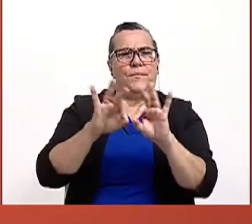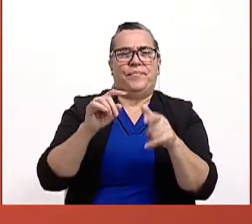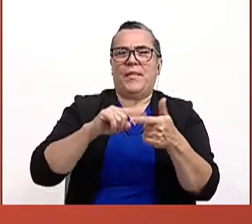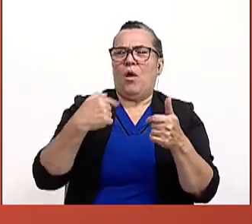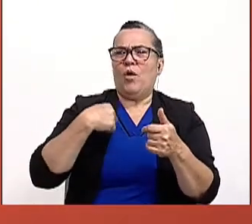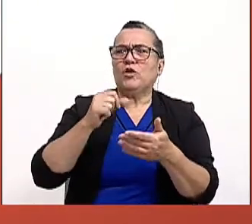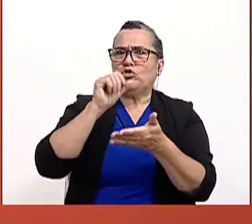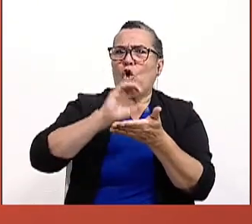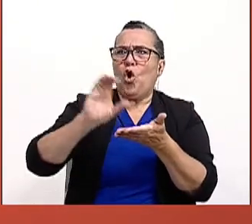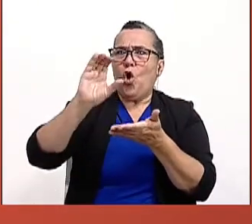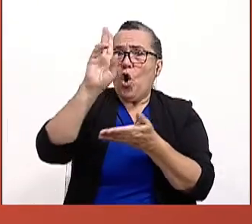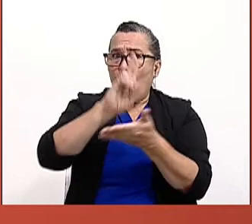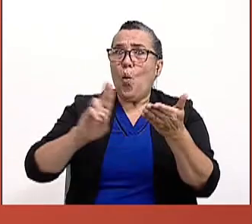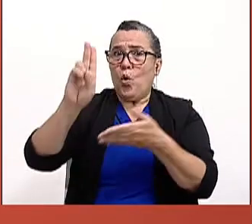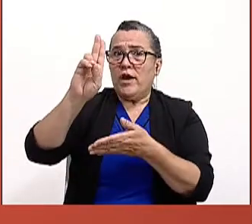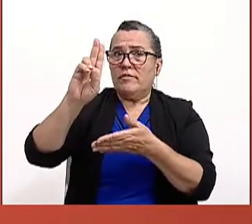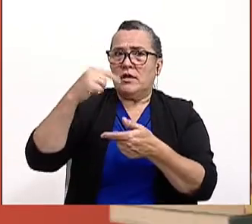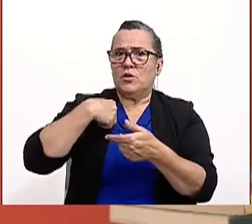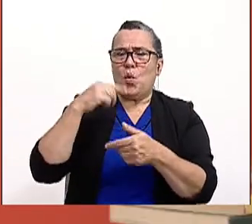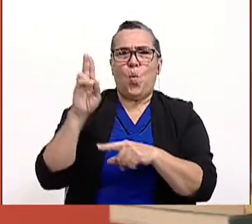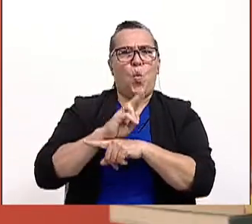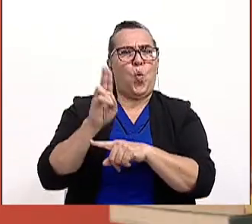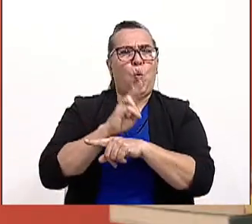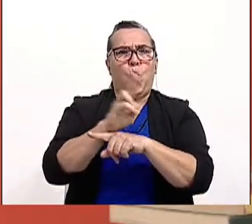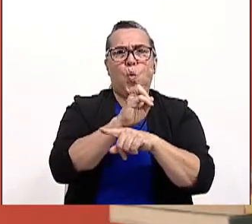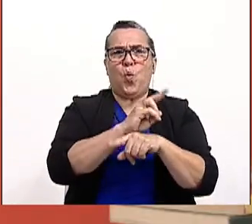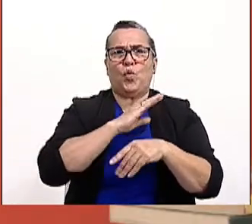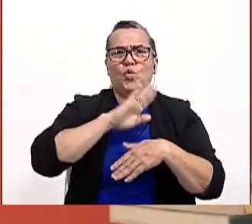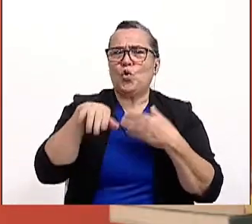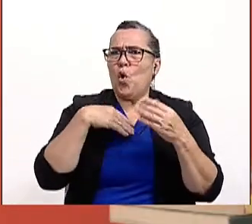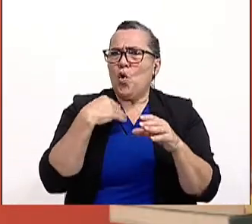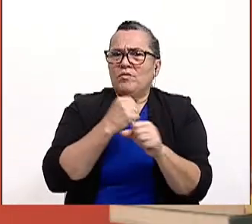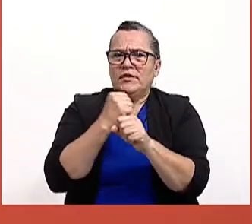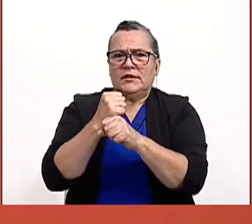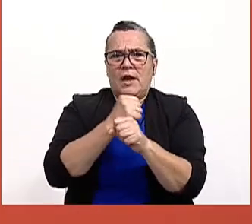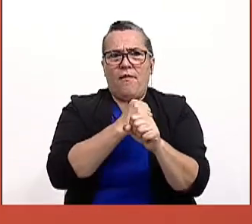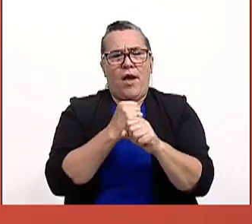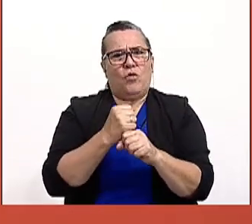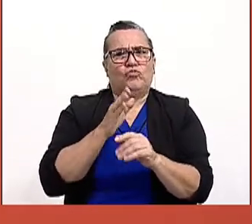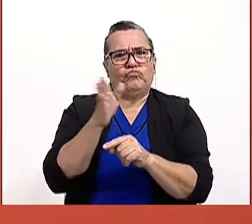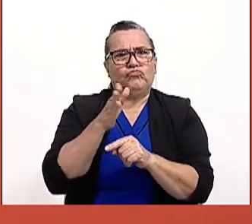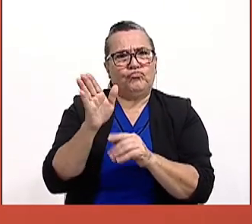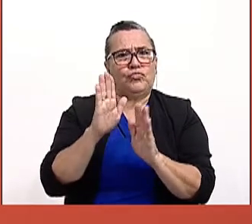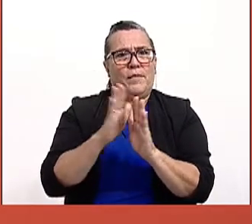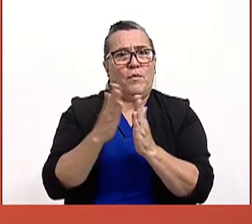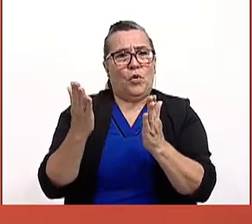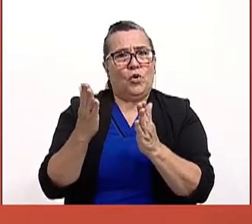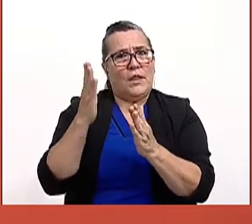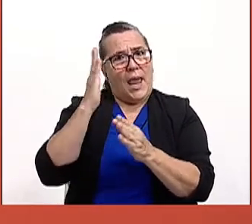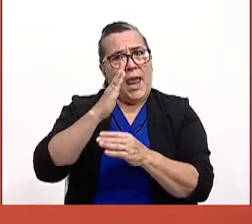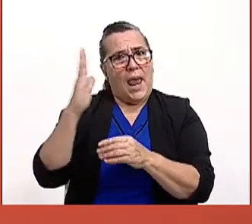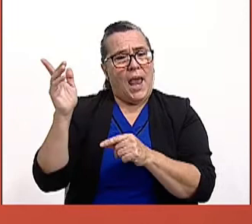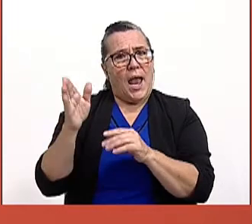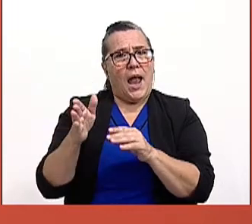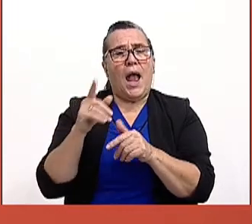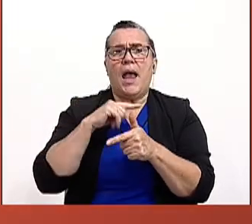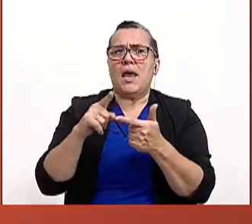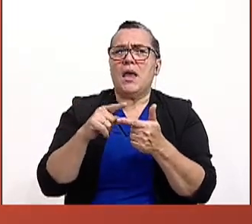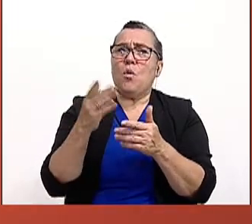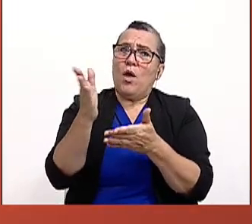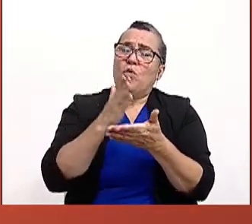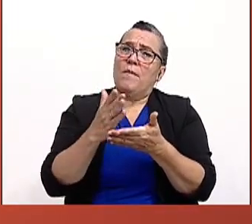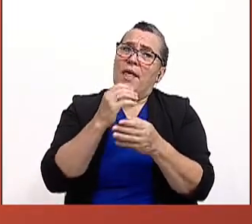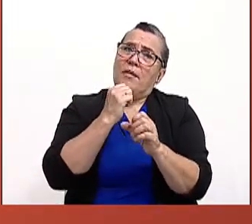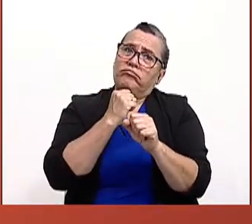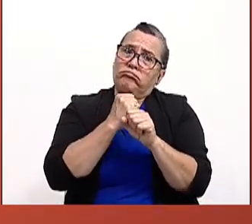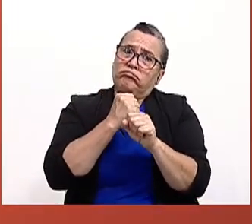college, it's so useful to make all my essays and sometimes when my teachers assign particular texts to read.